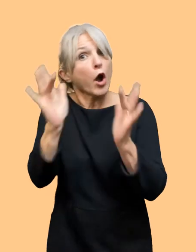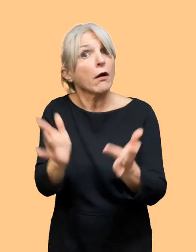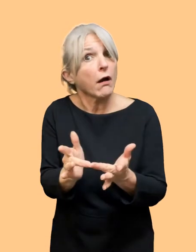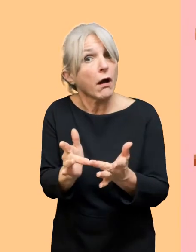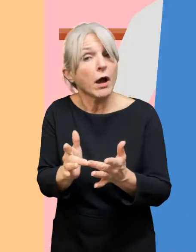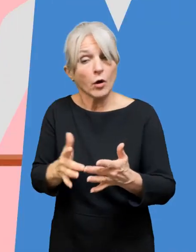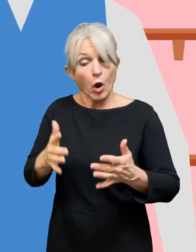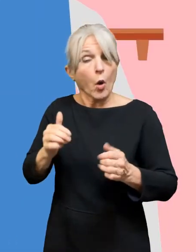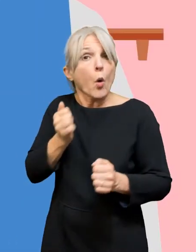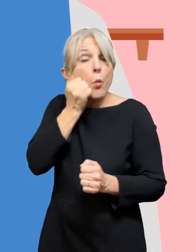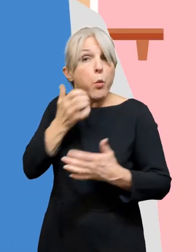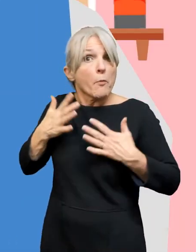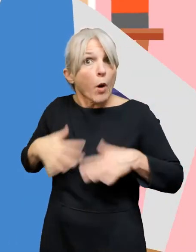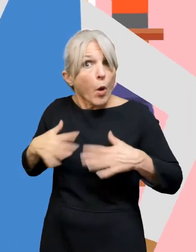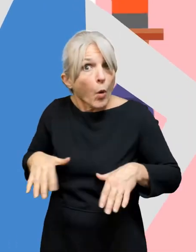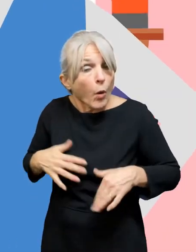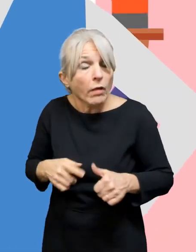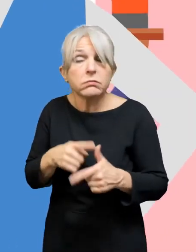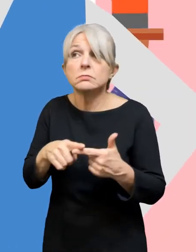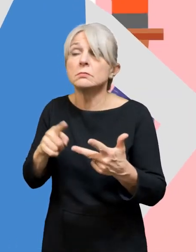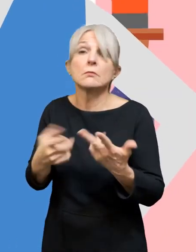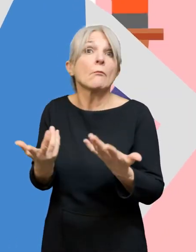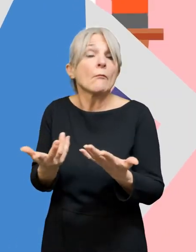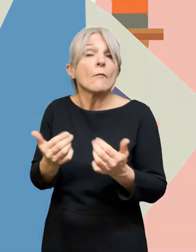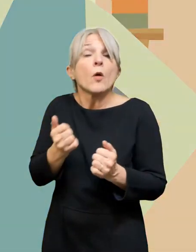and have a winter diet.